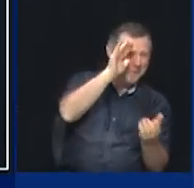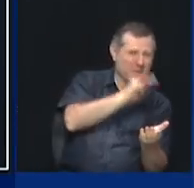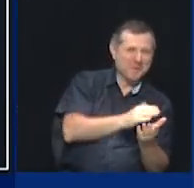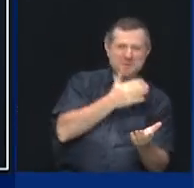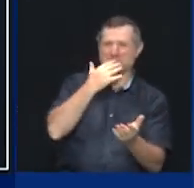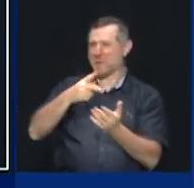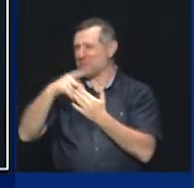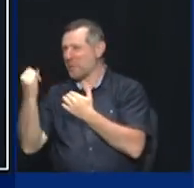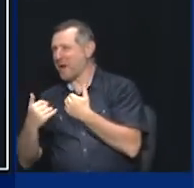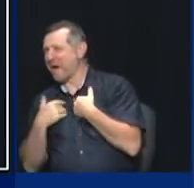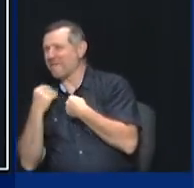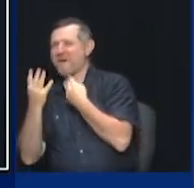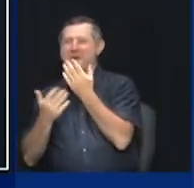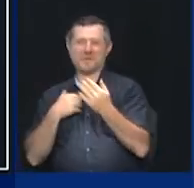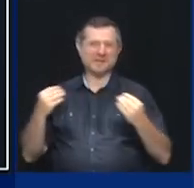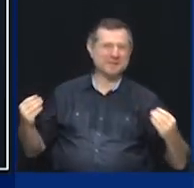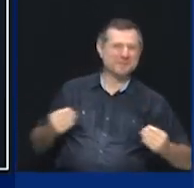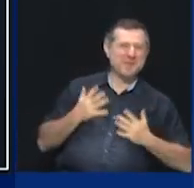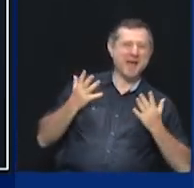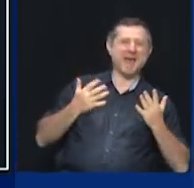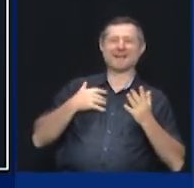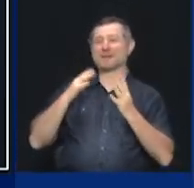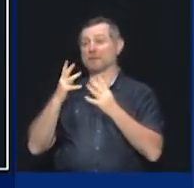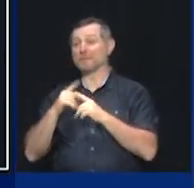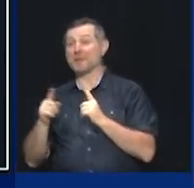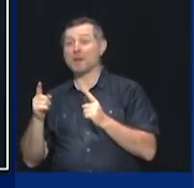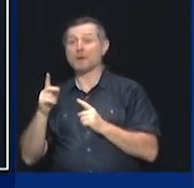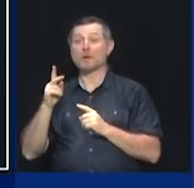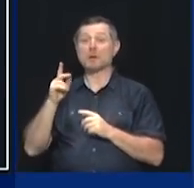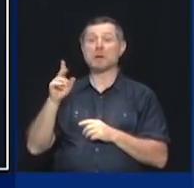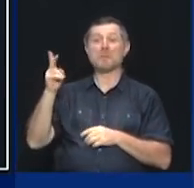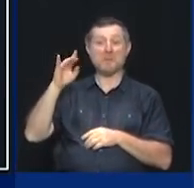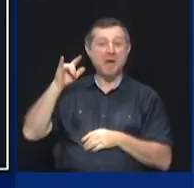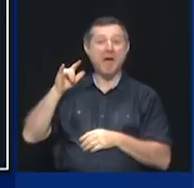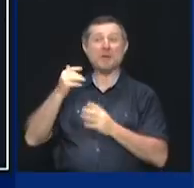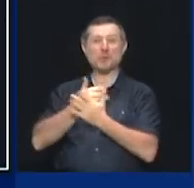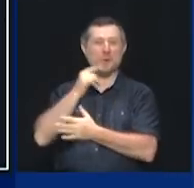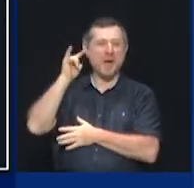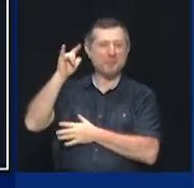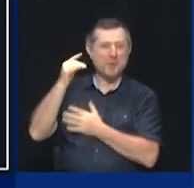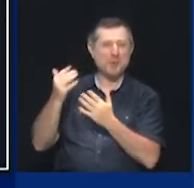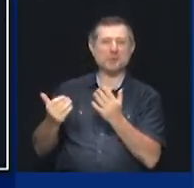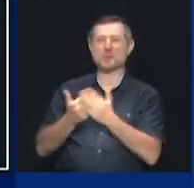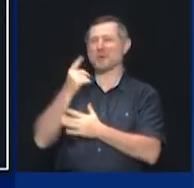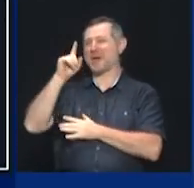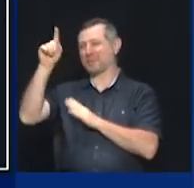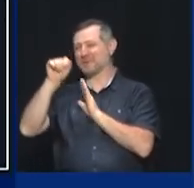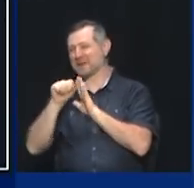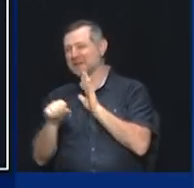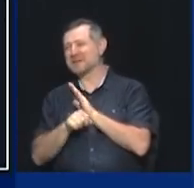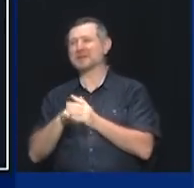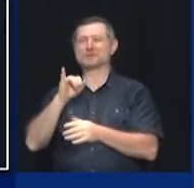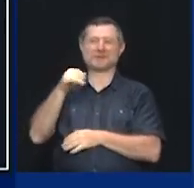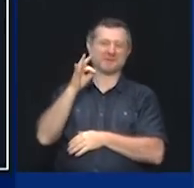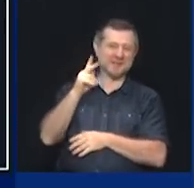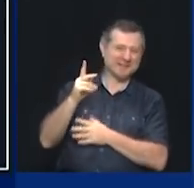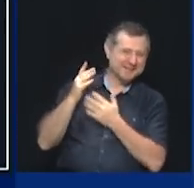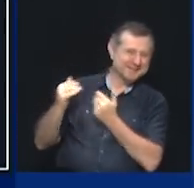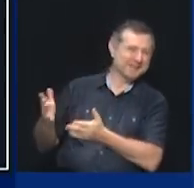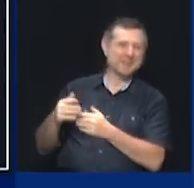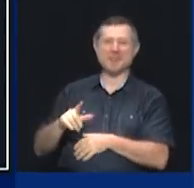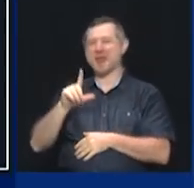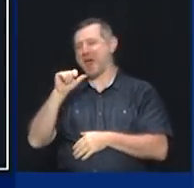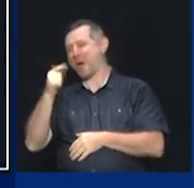inspire people. All new airports, upstate New York, new LaGuardia Airport, new JFK Airport, new Moynihan Train